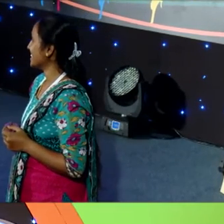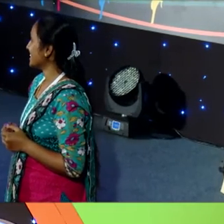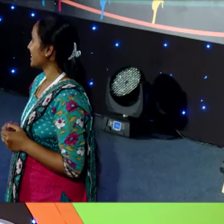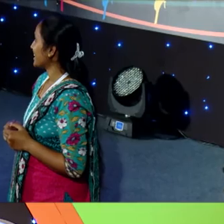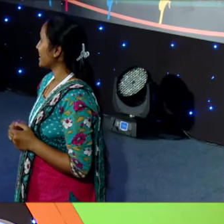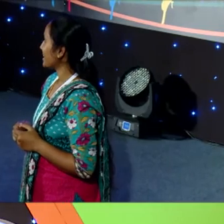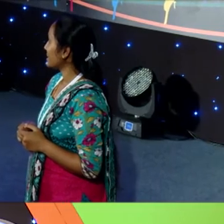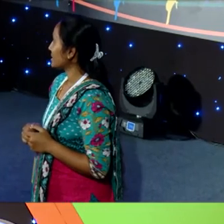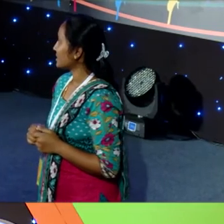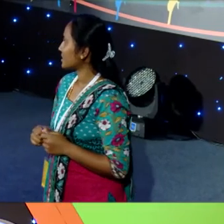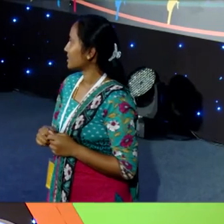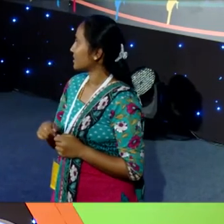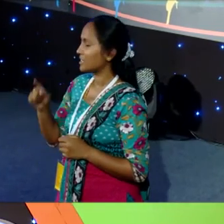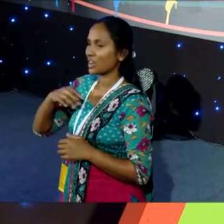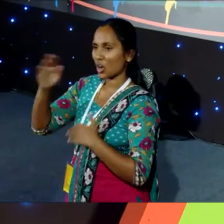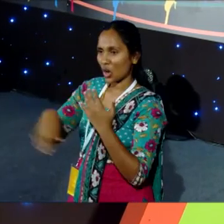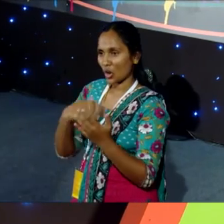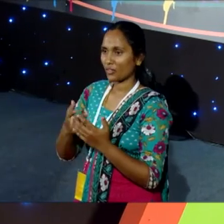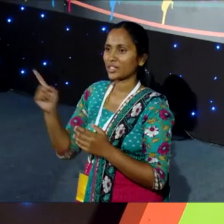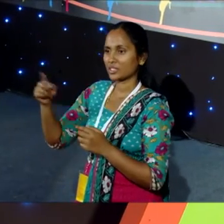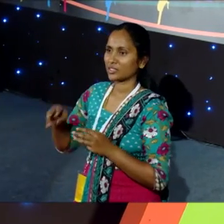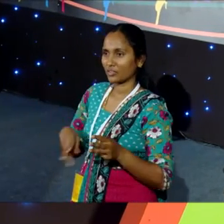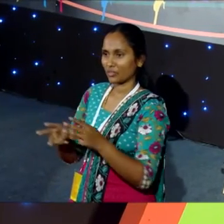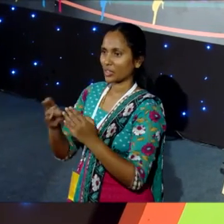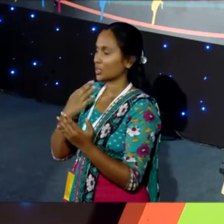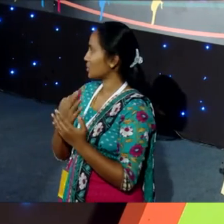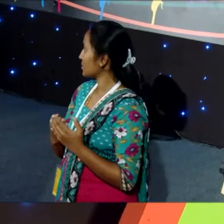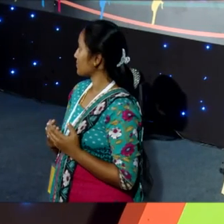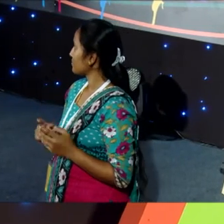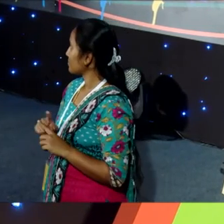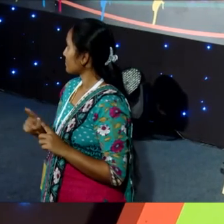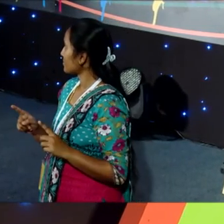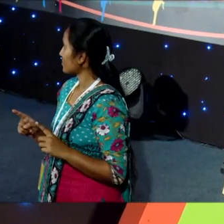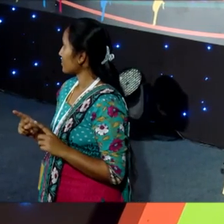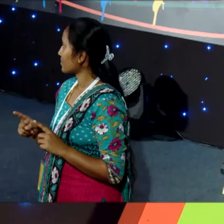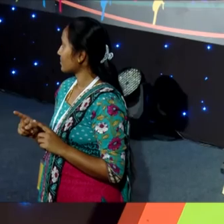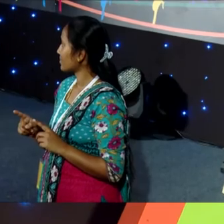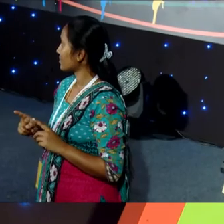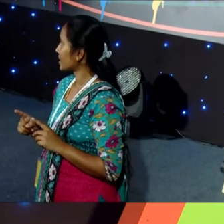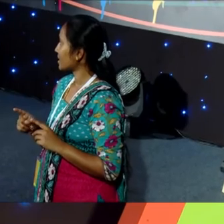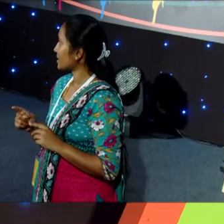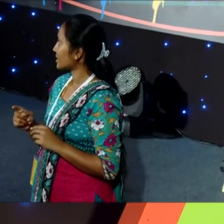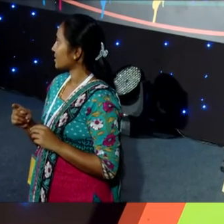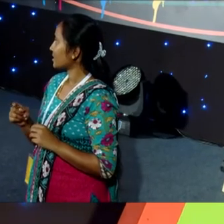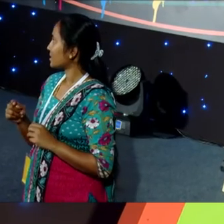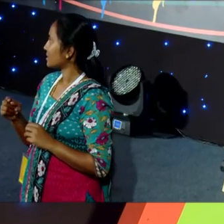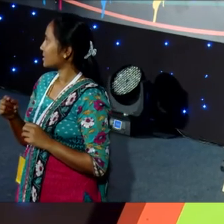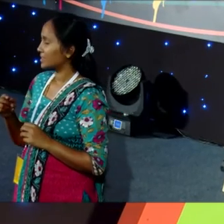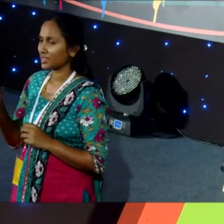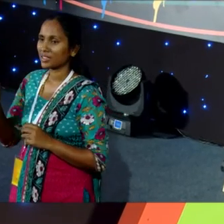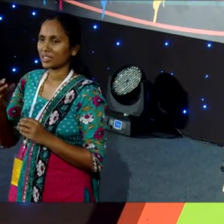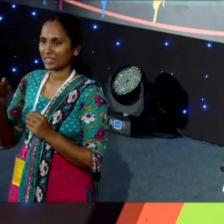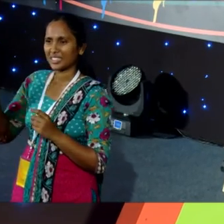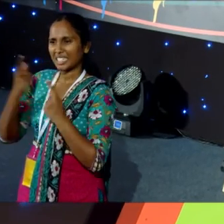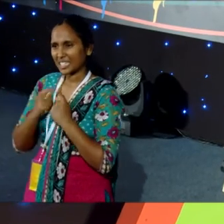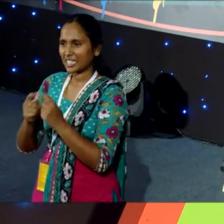But I always dreamt my way through. Now, I believe that somewhere along the line, all the attempts